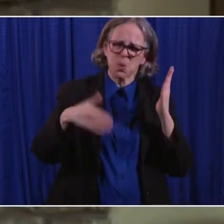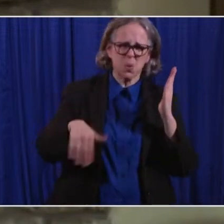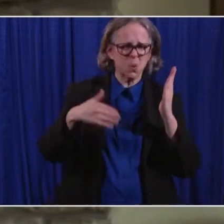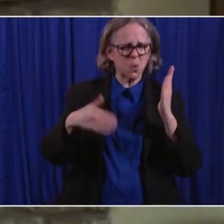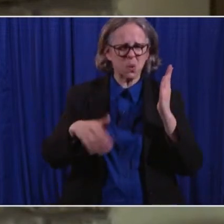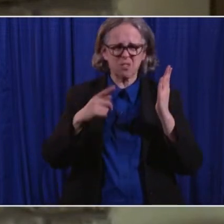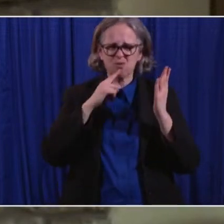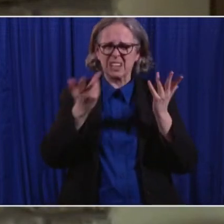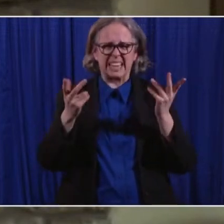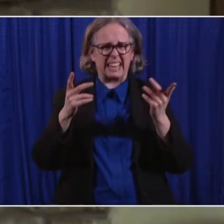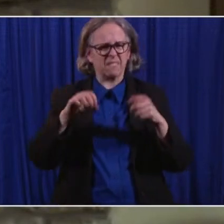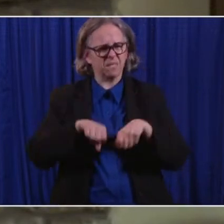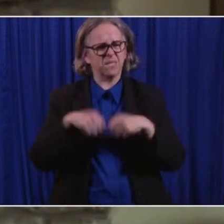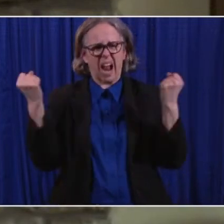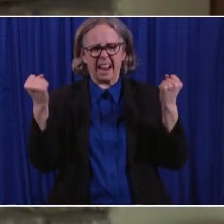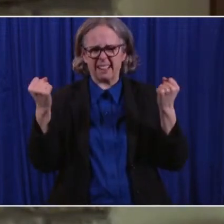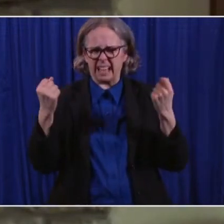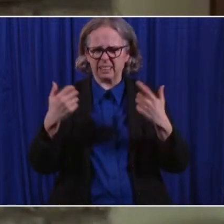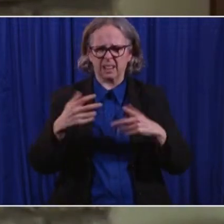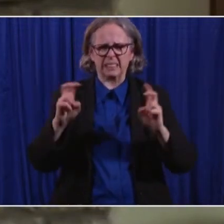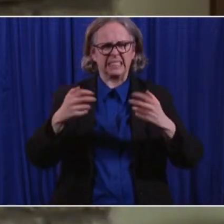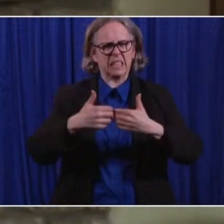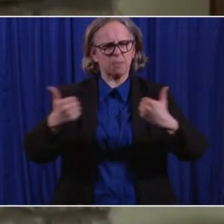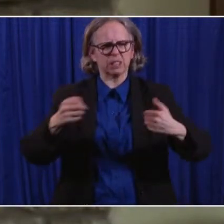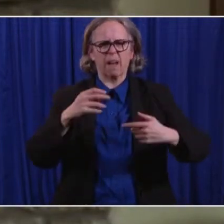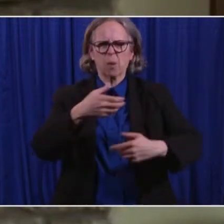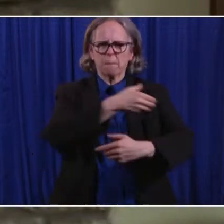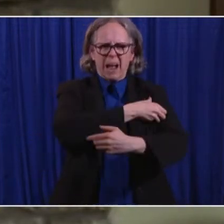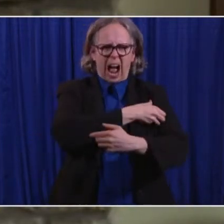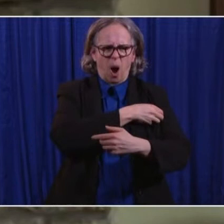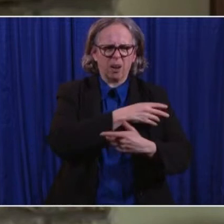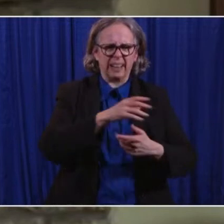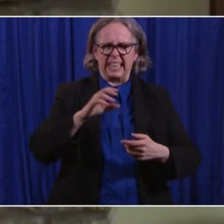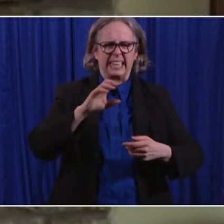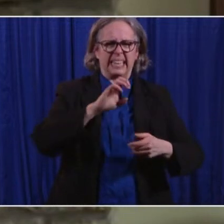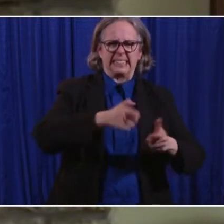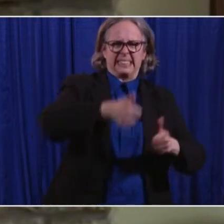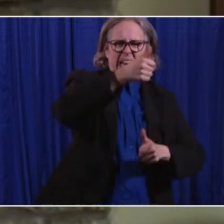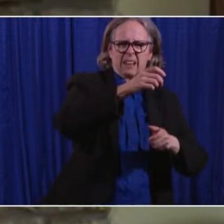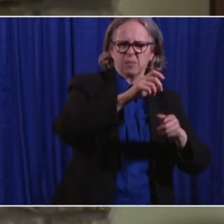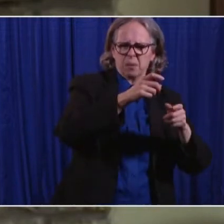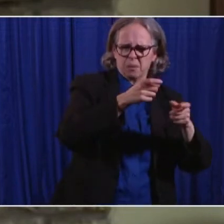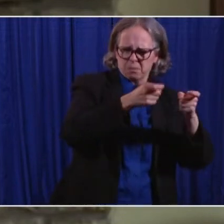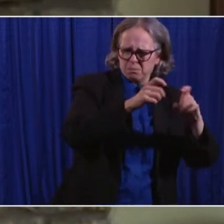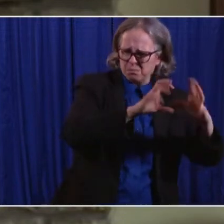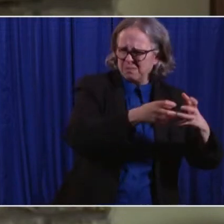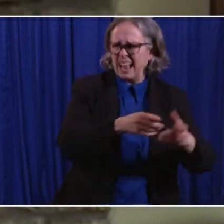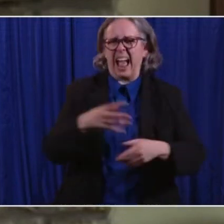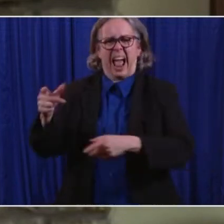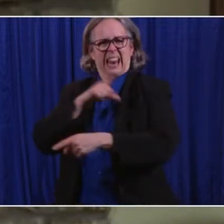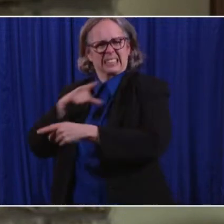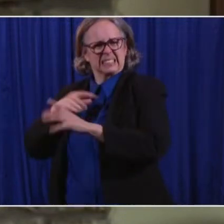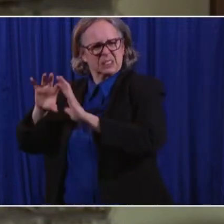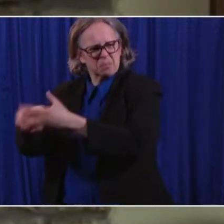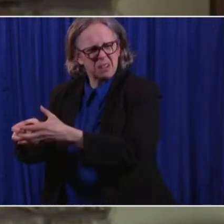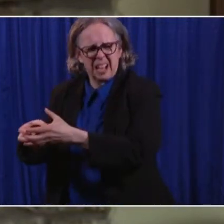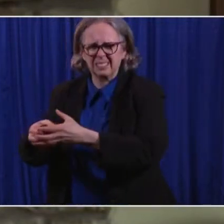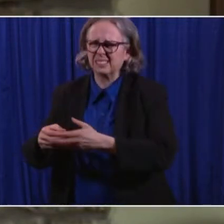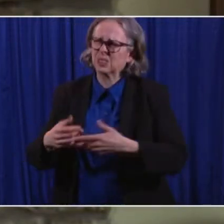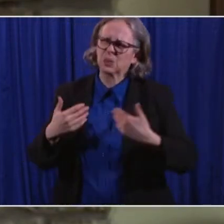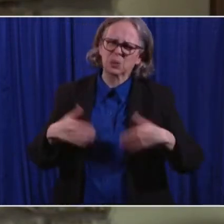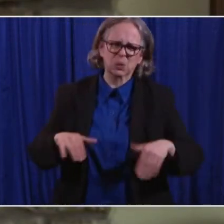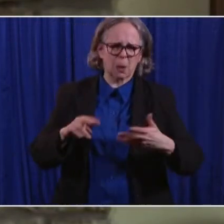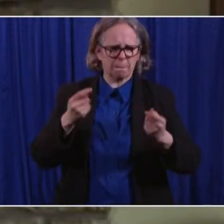more about that in my veto message to the public and to the General